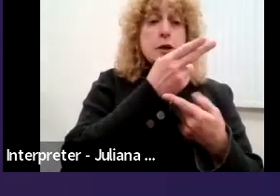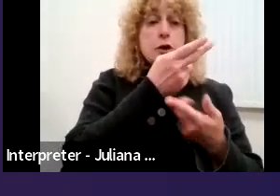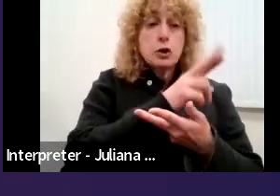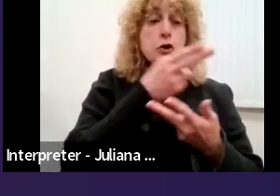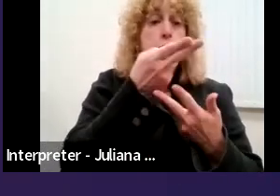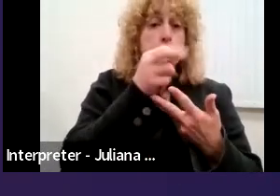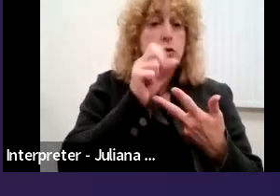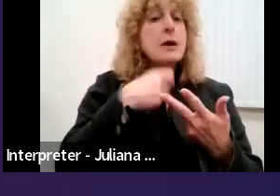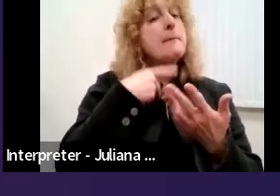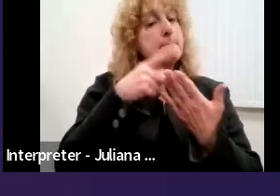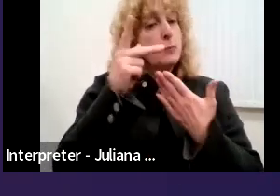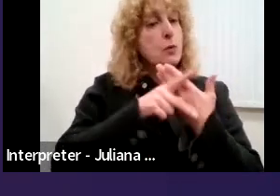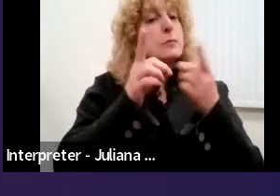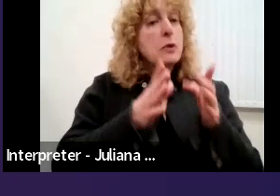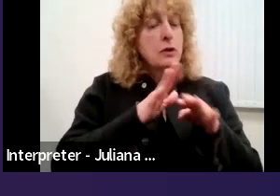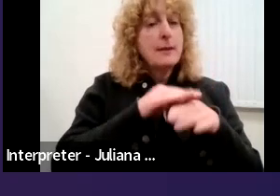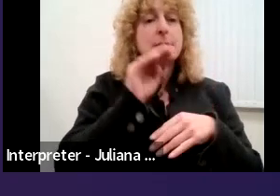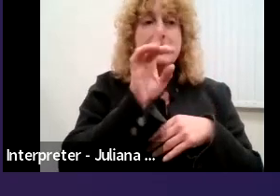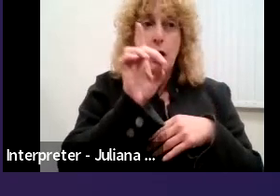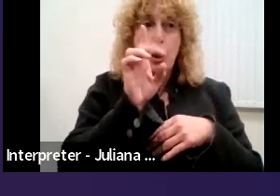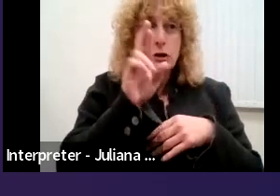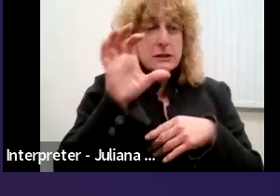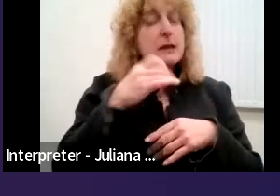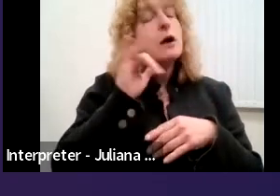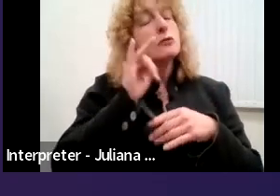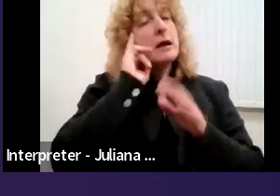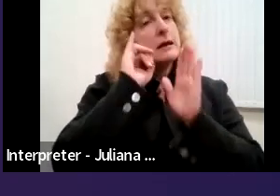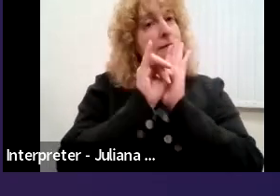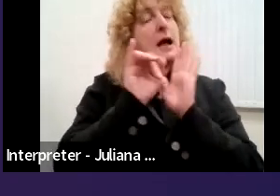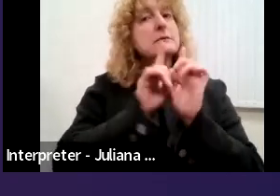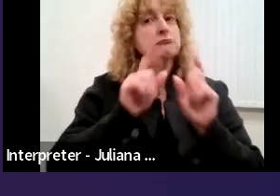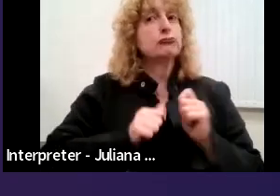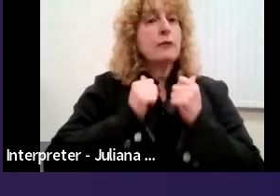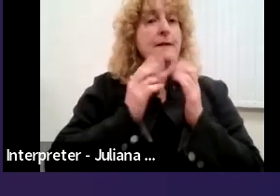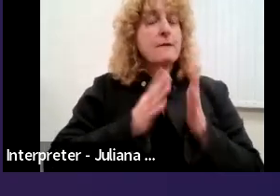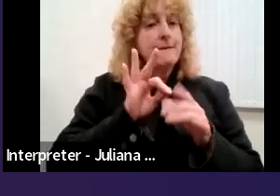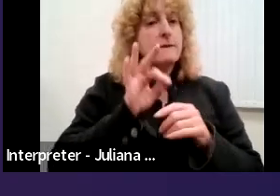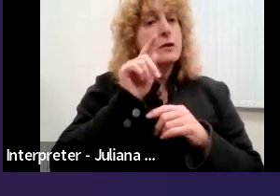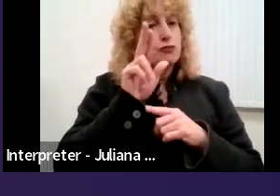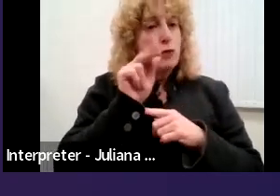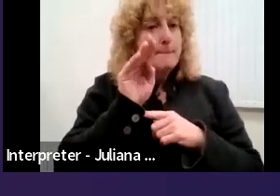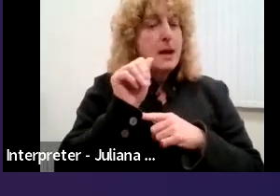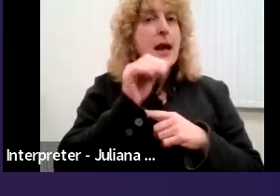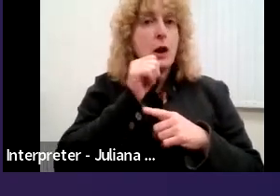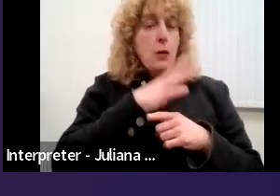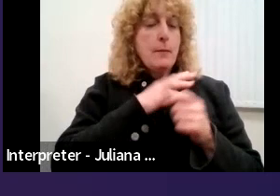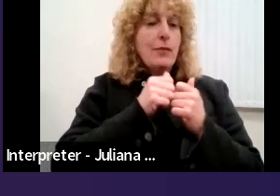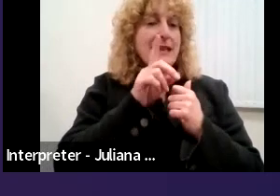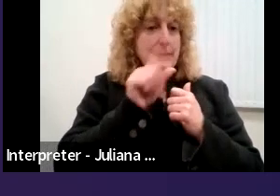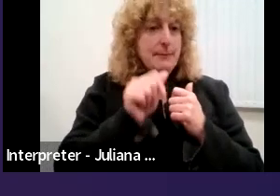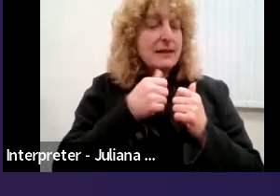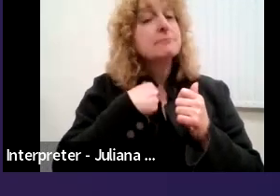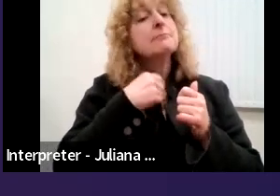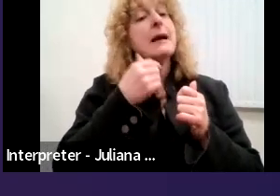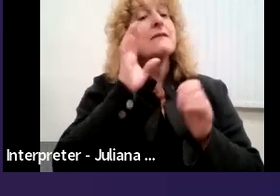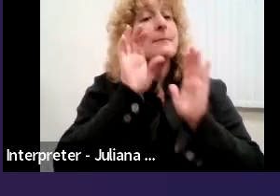MDRC and identify also as a survivor of trauma and a woman with disabilities. On the screen is a picture of me with my kiddos, and